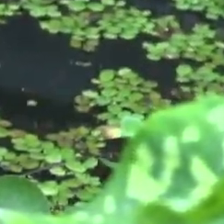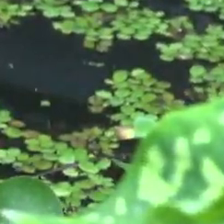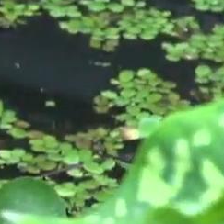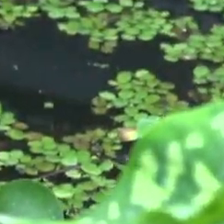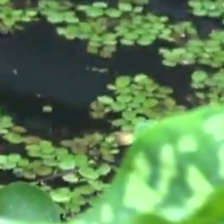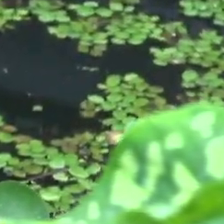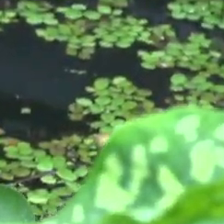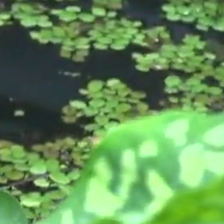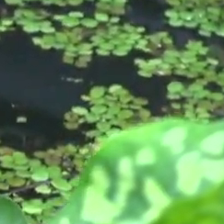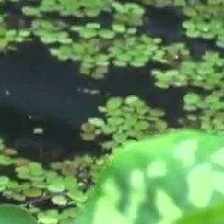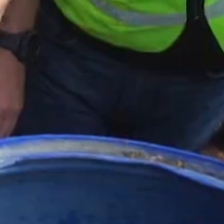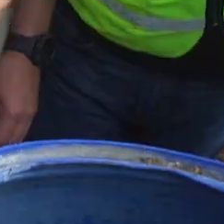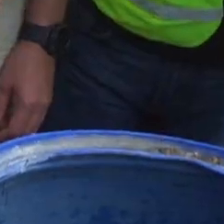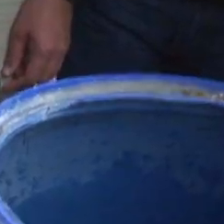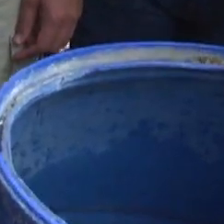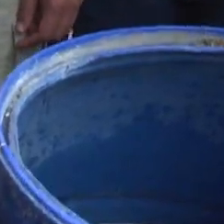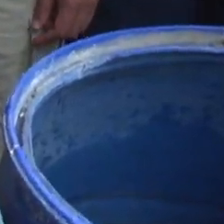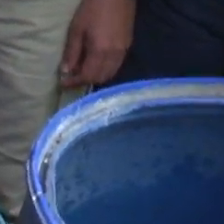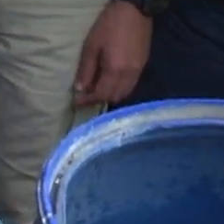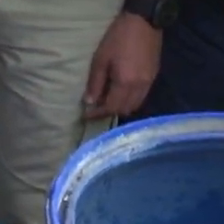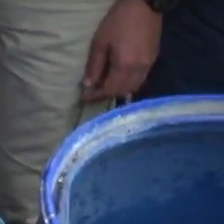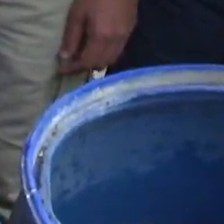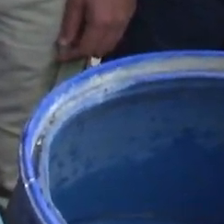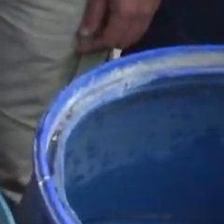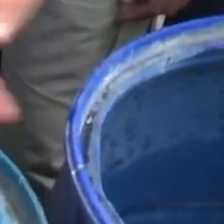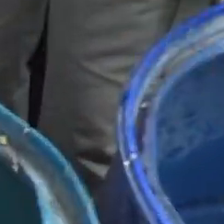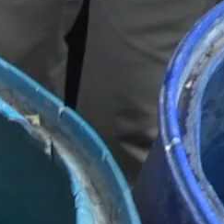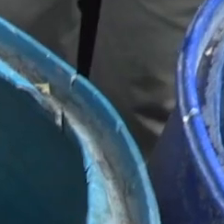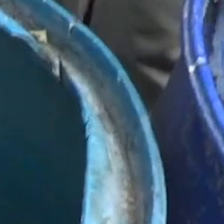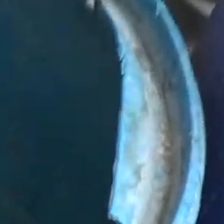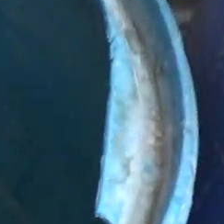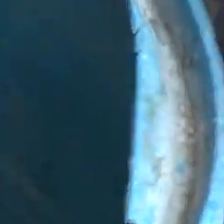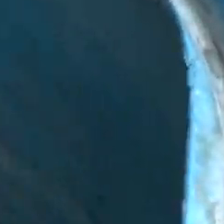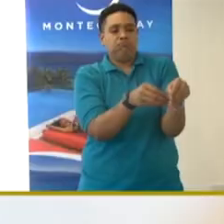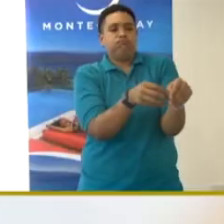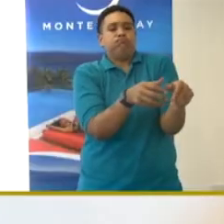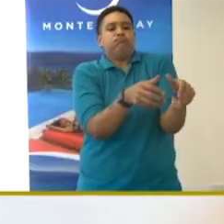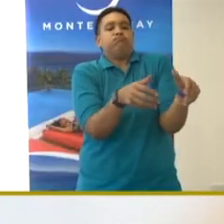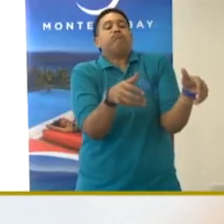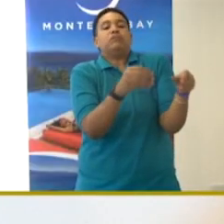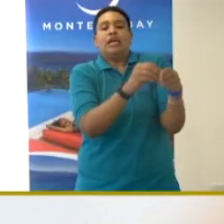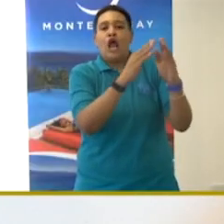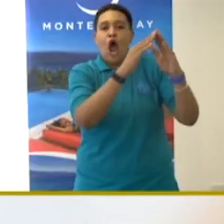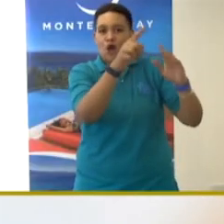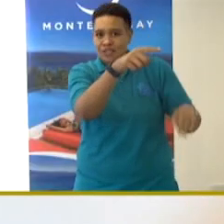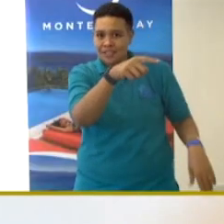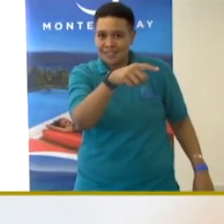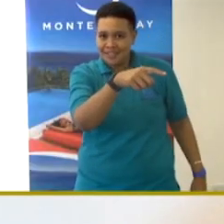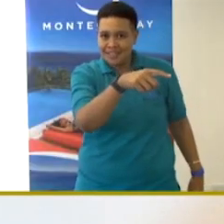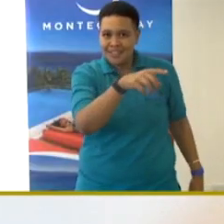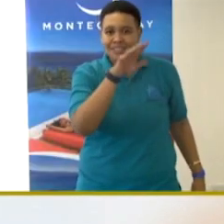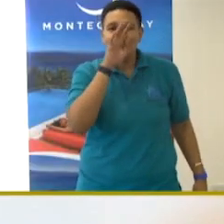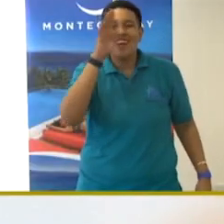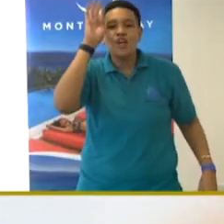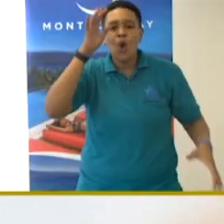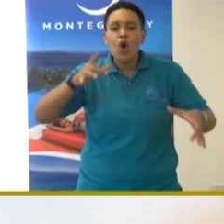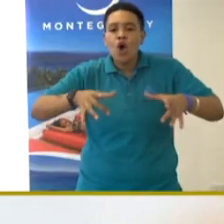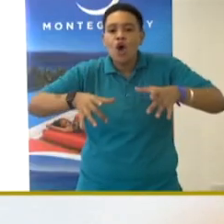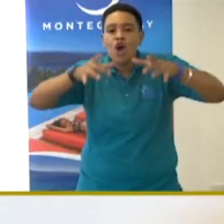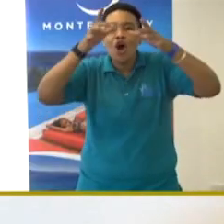where people are located. They breed in containers holding water. We're talking about the vase that you keep on the